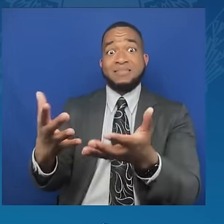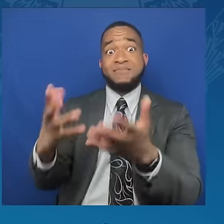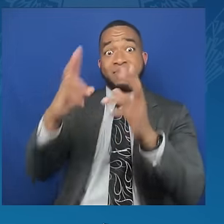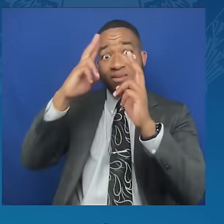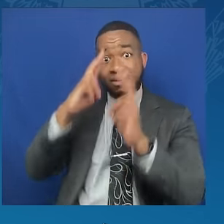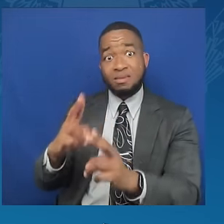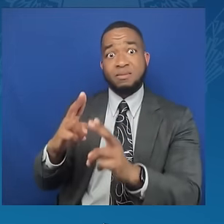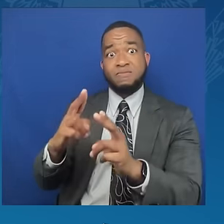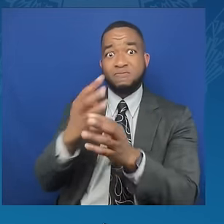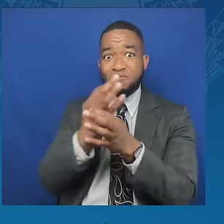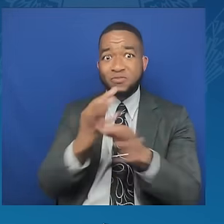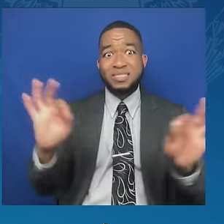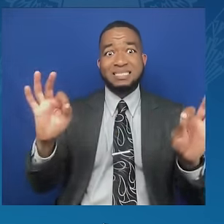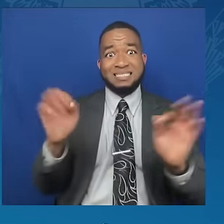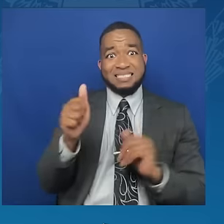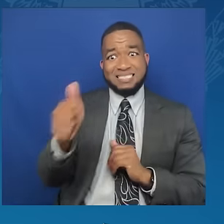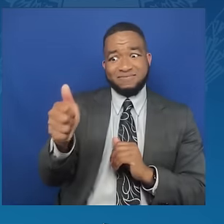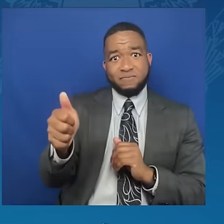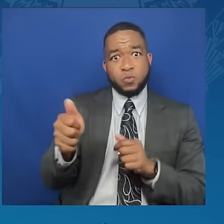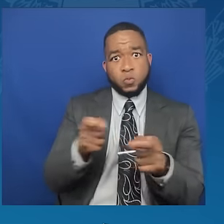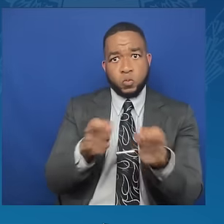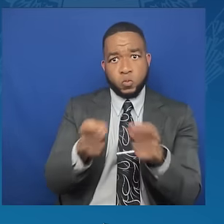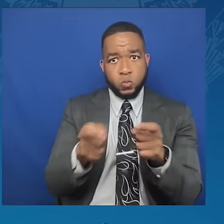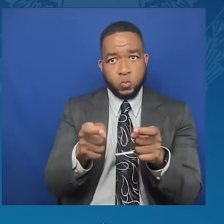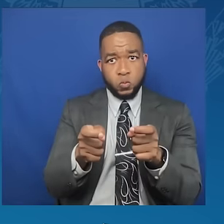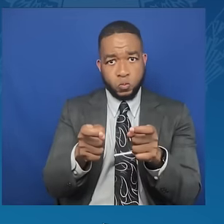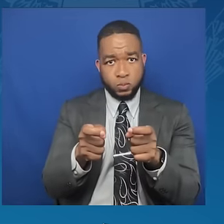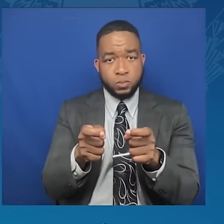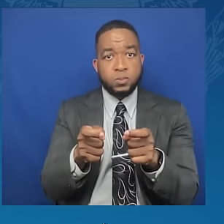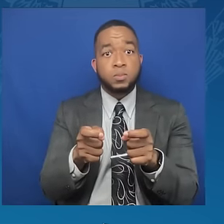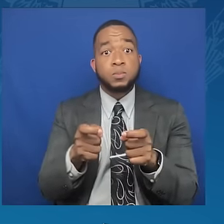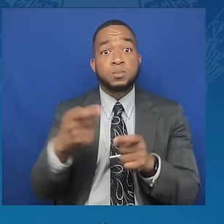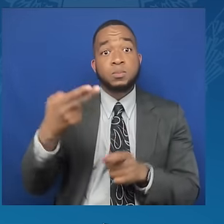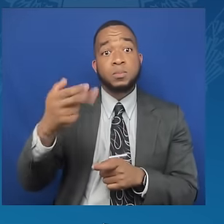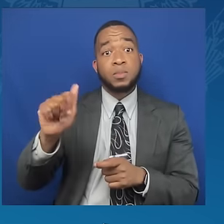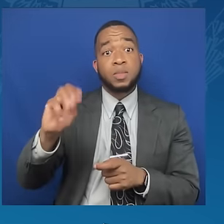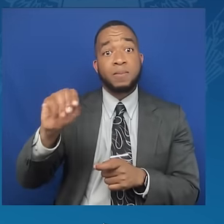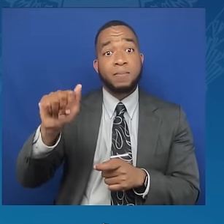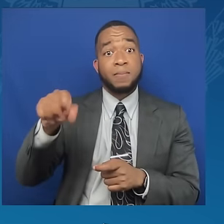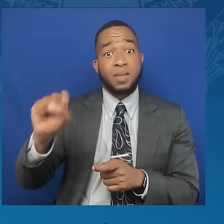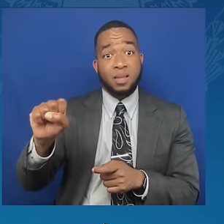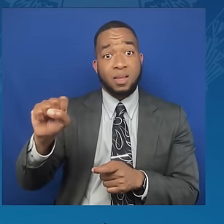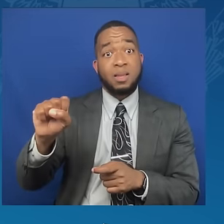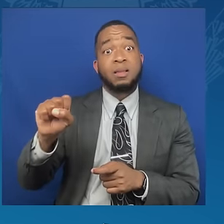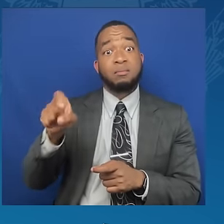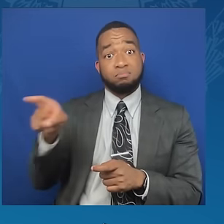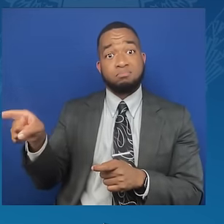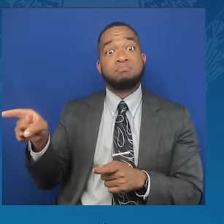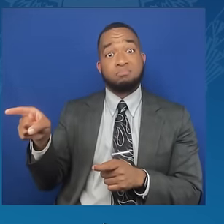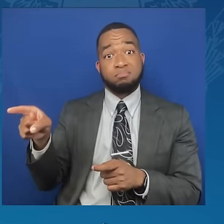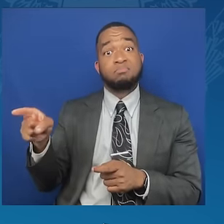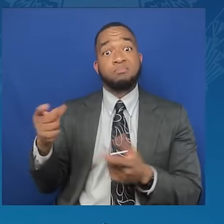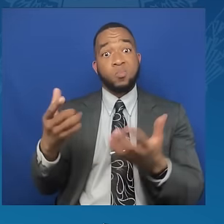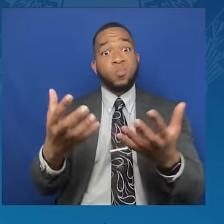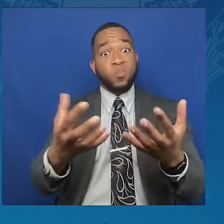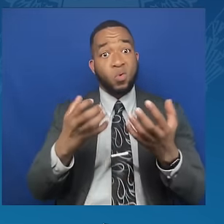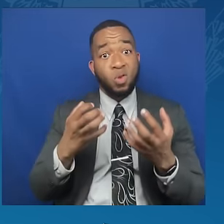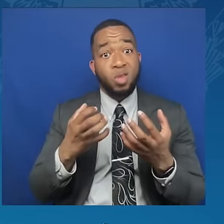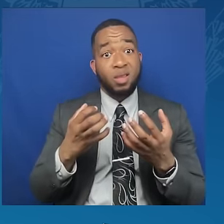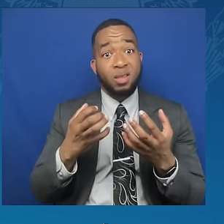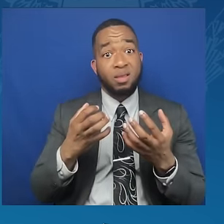Hamas claims it wants a ceasefire. Well, there is a deal on the table. And as we have